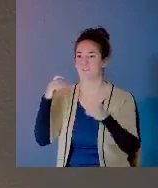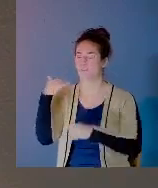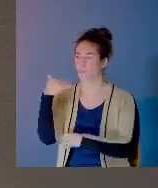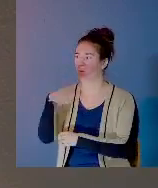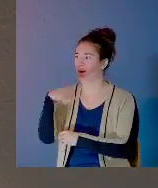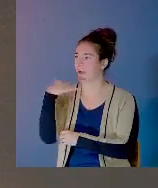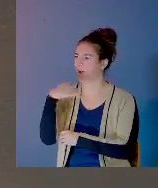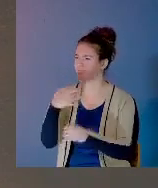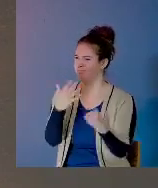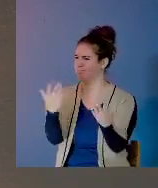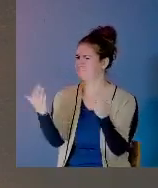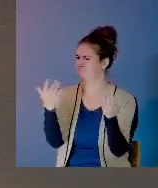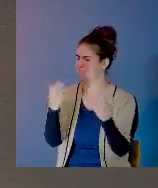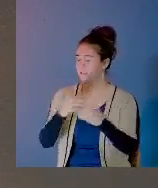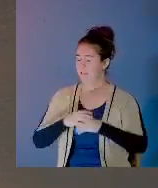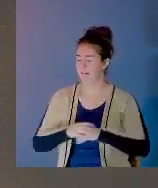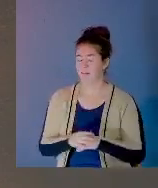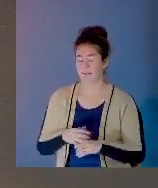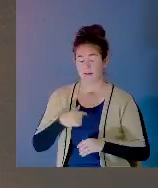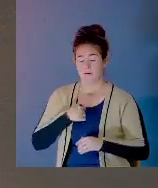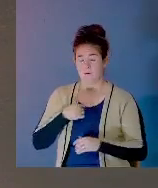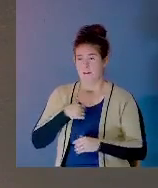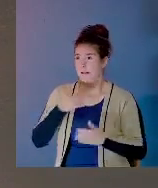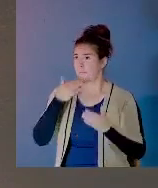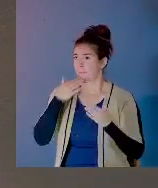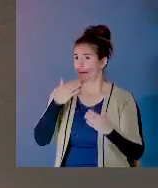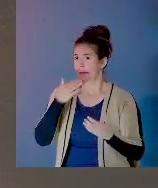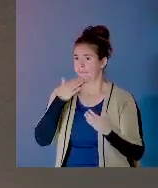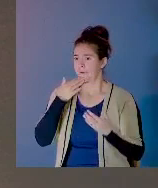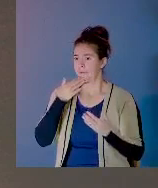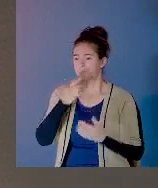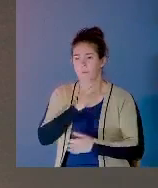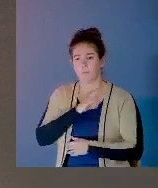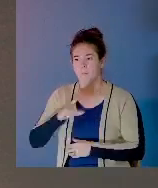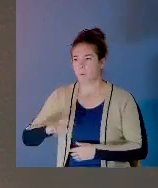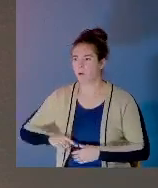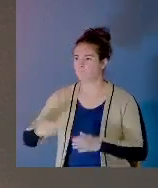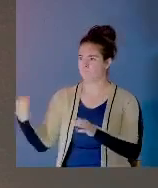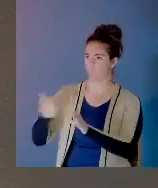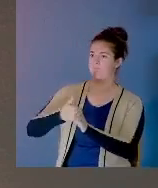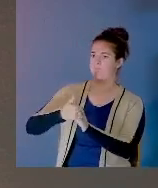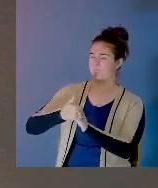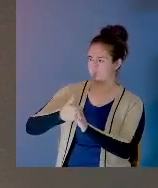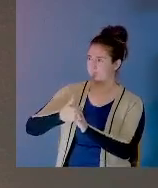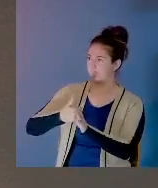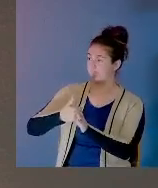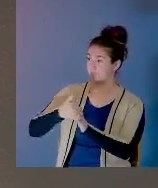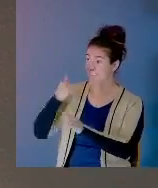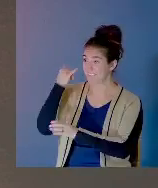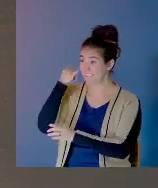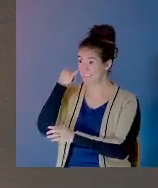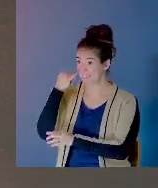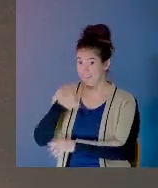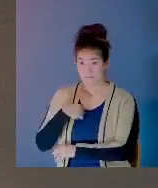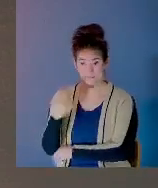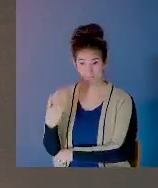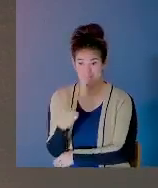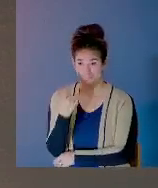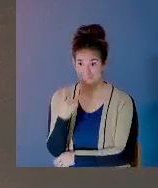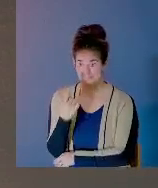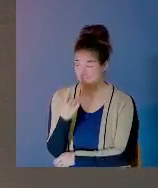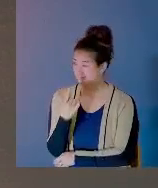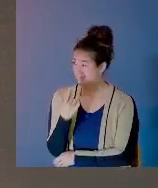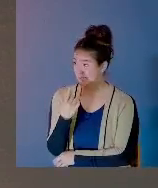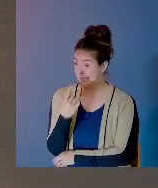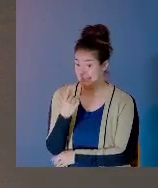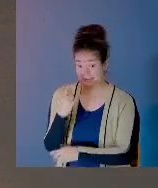So I'm thankful that the Lord intervened, because if it was left up to me, we'd probably be